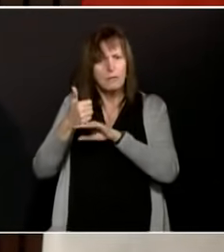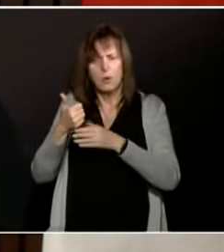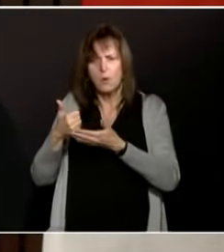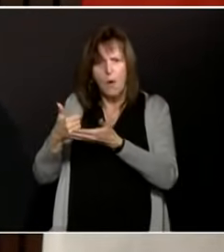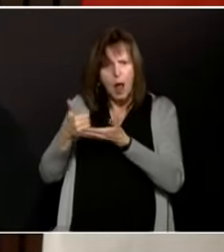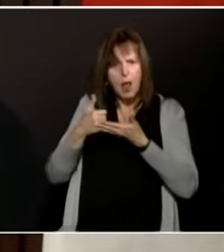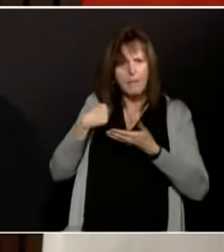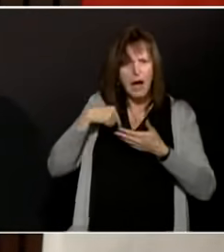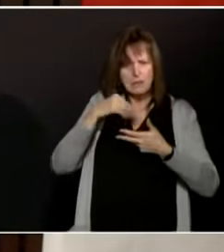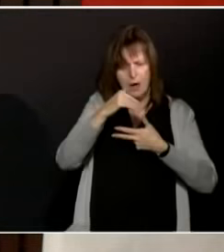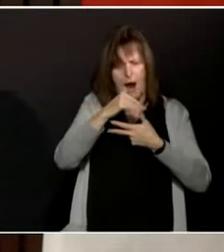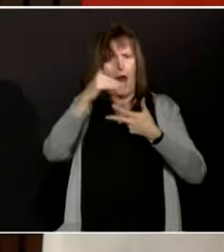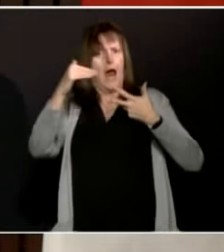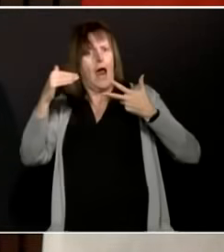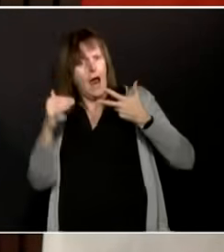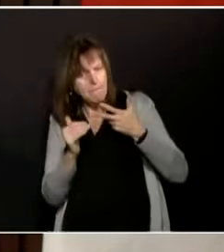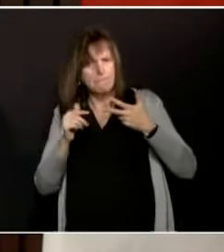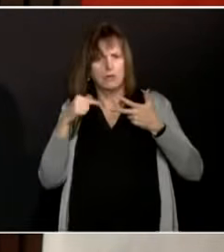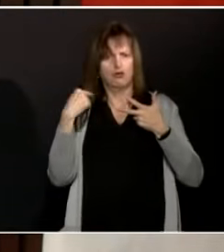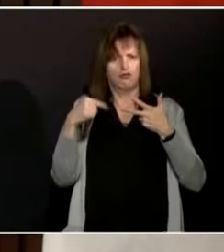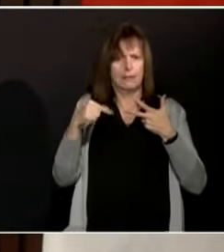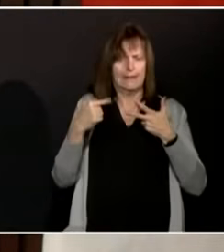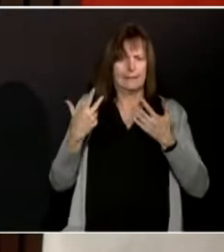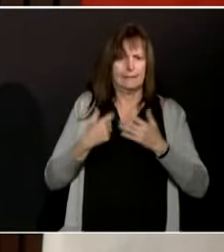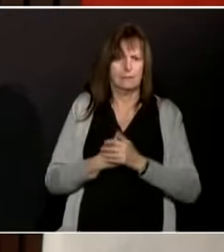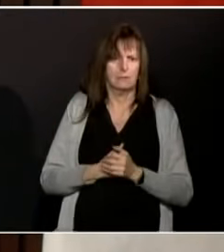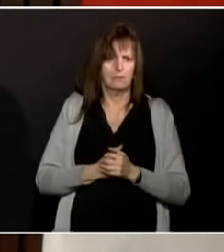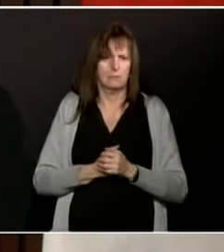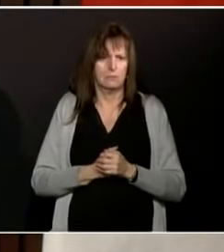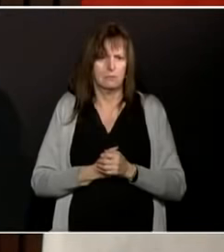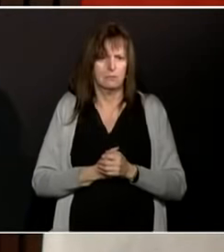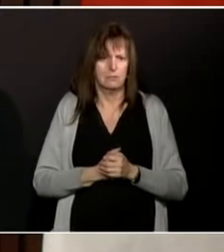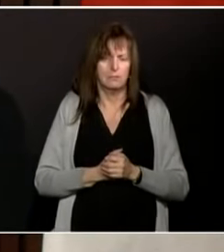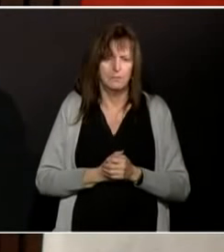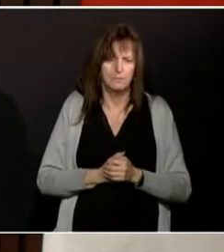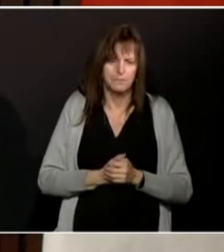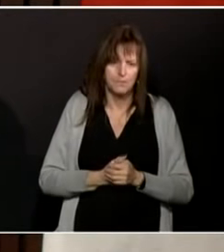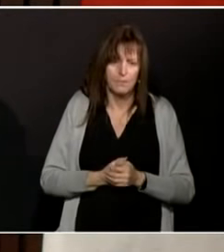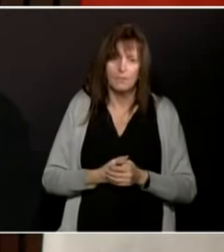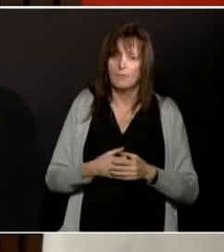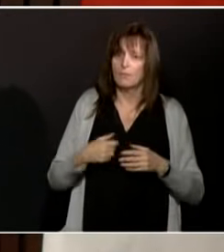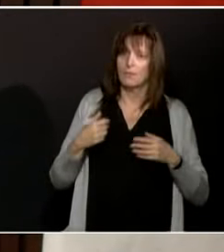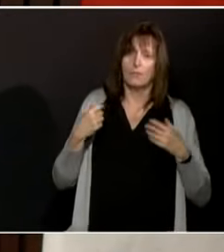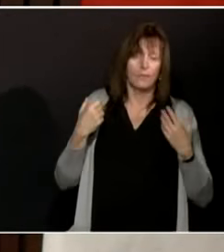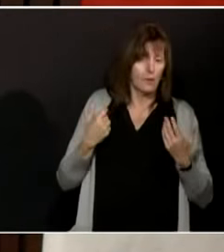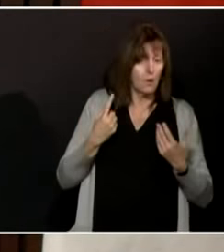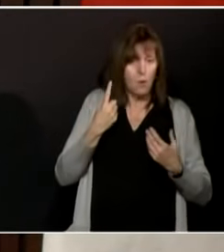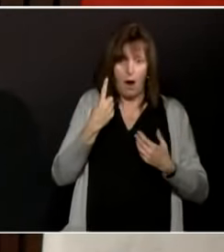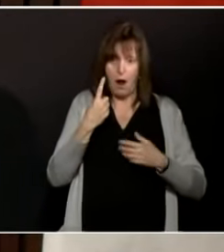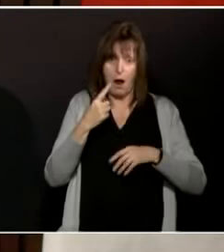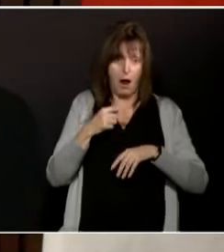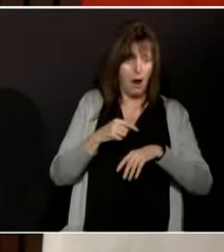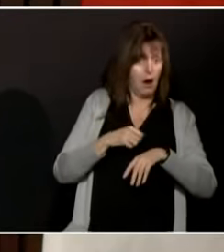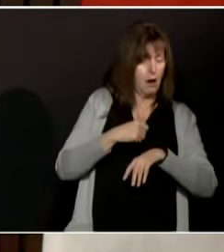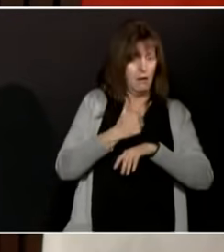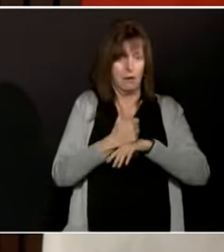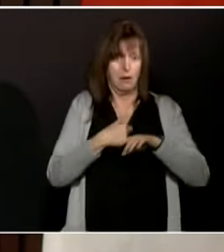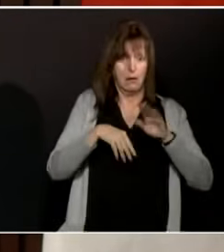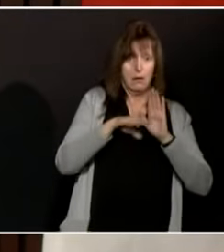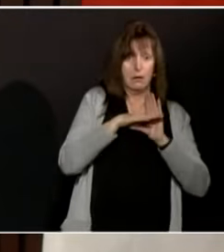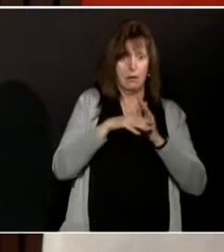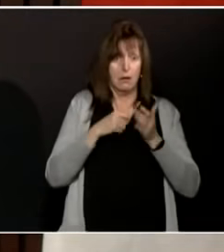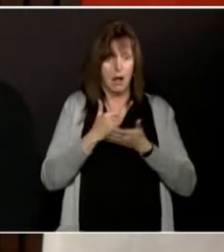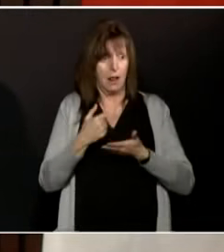So there's no silver bullet in any of this. There's no single measure we can put in place that will bring us down to that green line. But there are, I